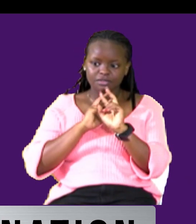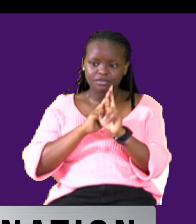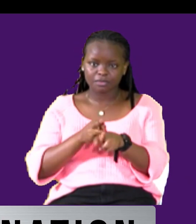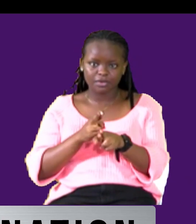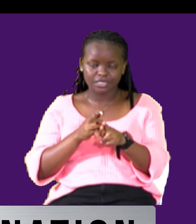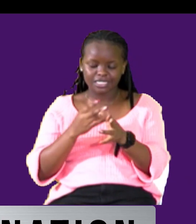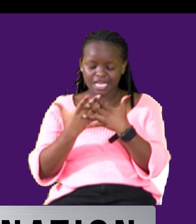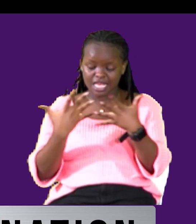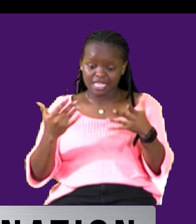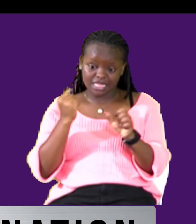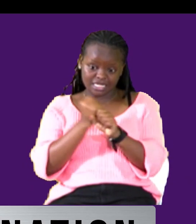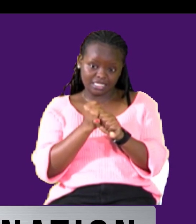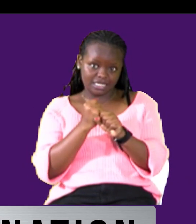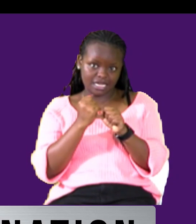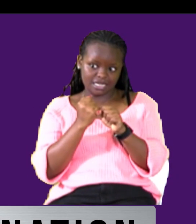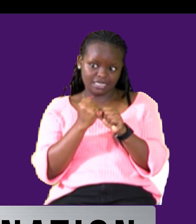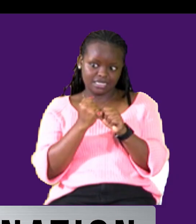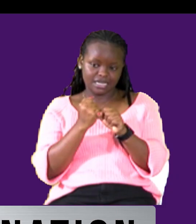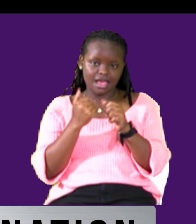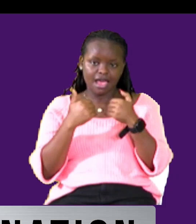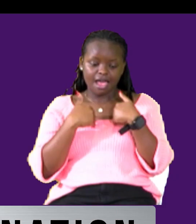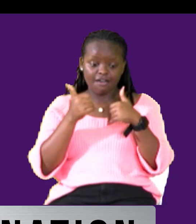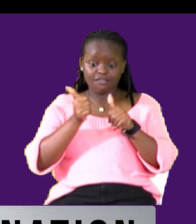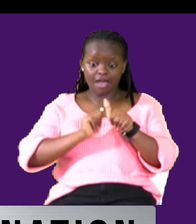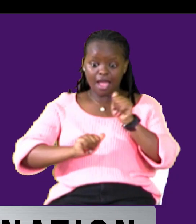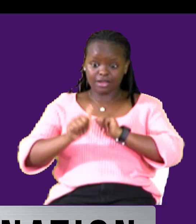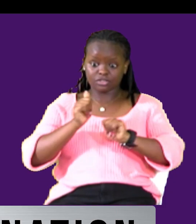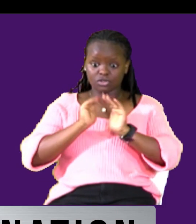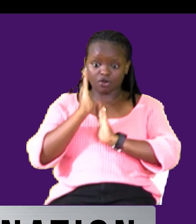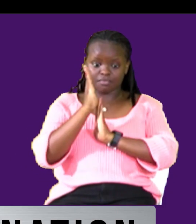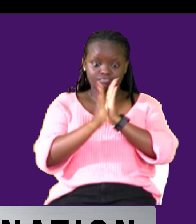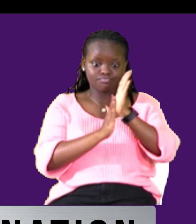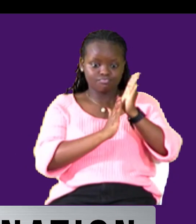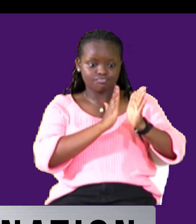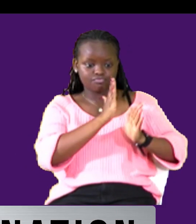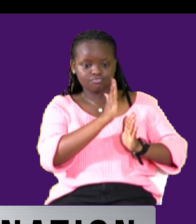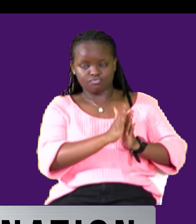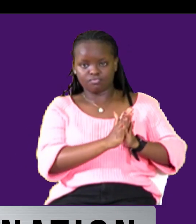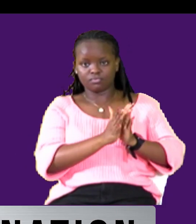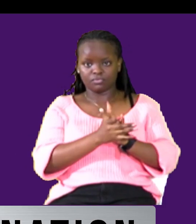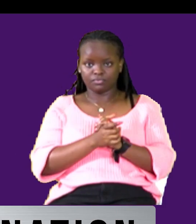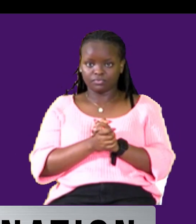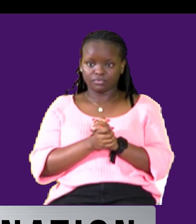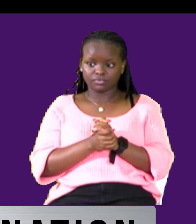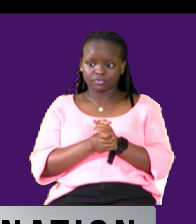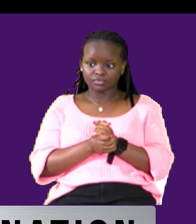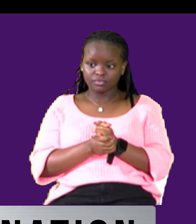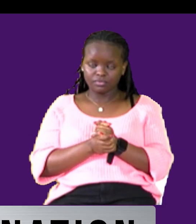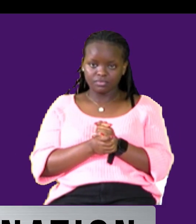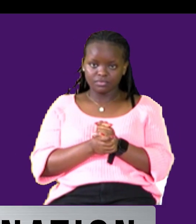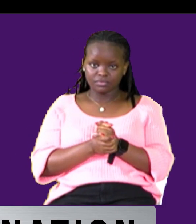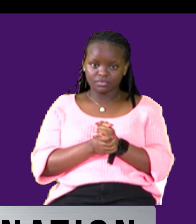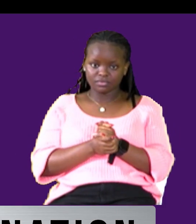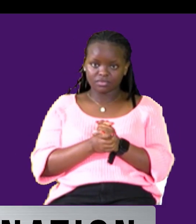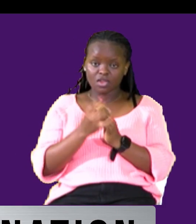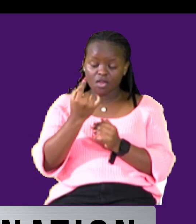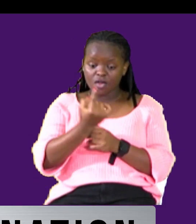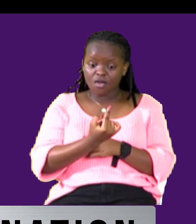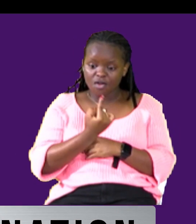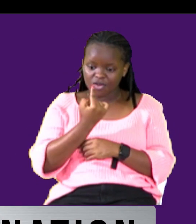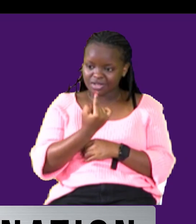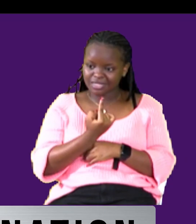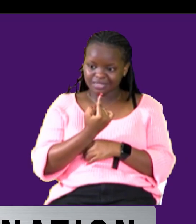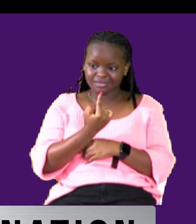to be done. There was actually an action plan. Yes. Now that action plan is only in the interim